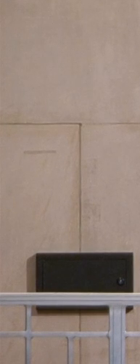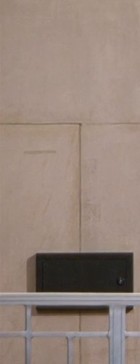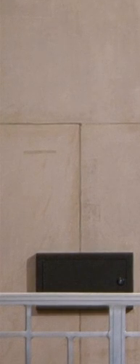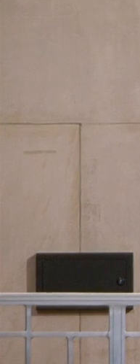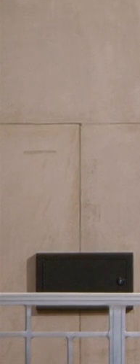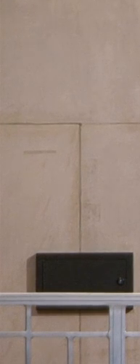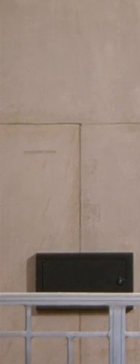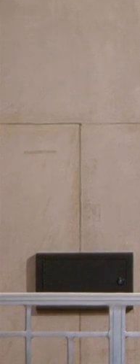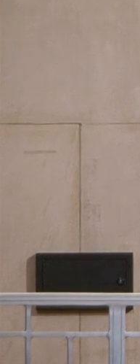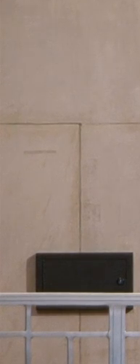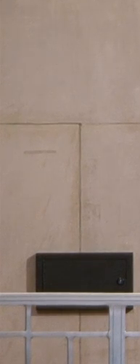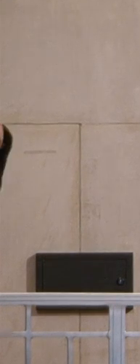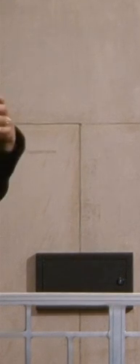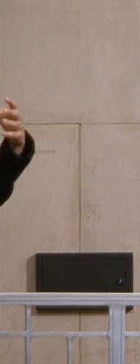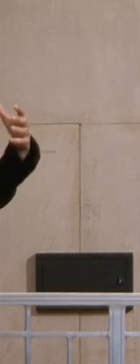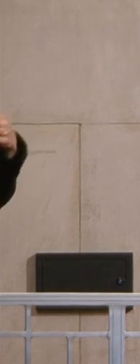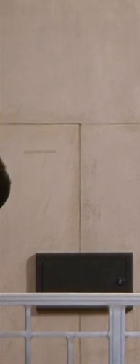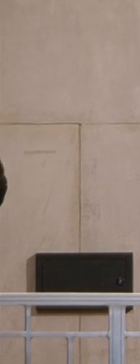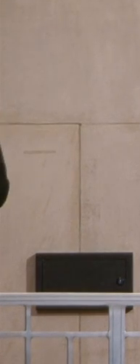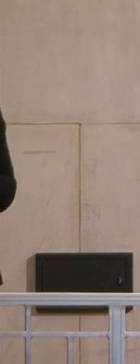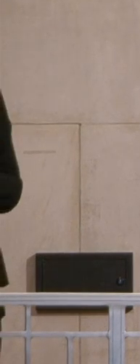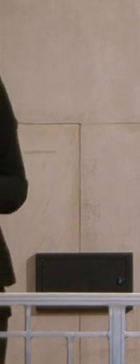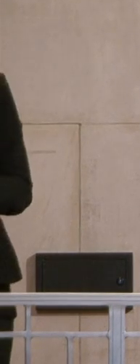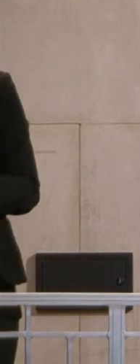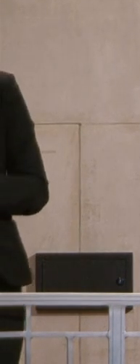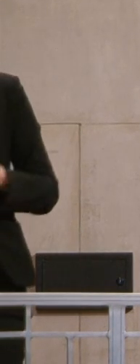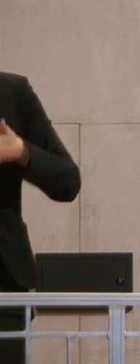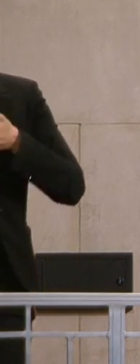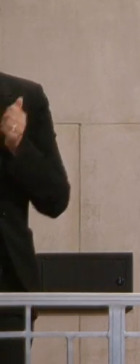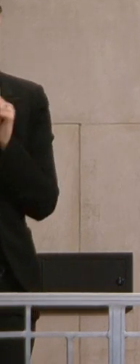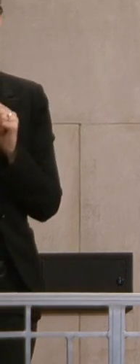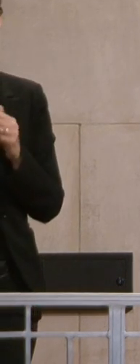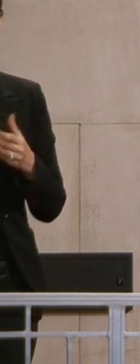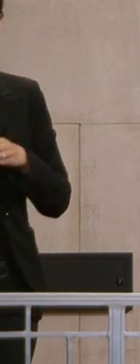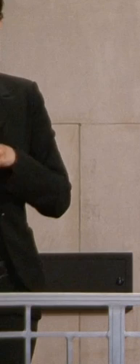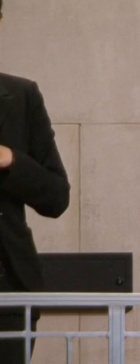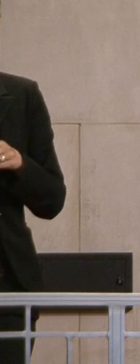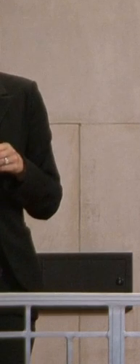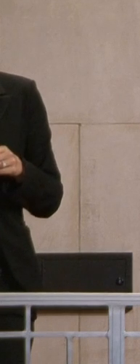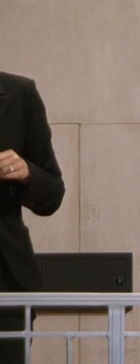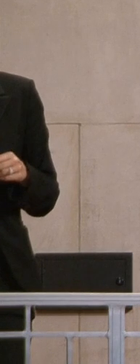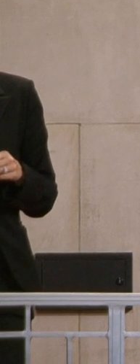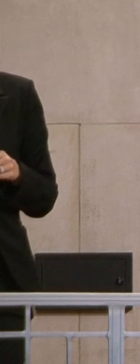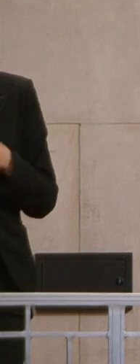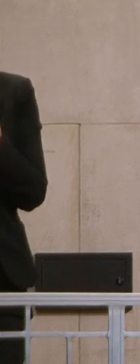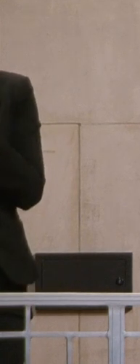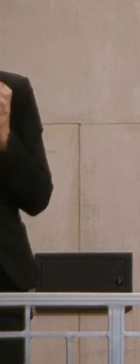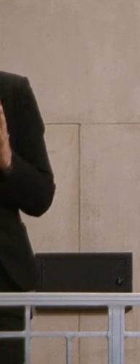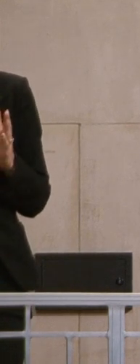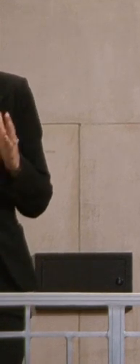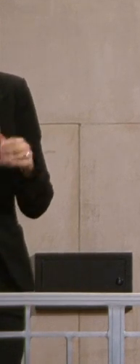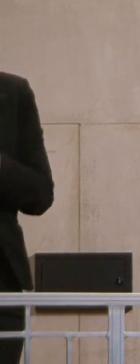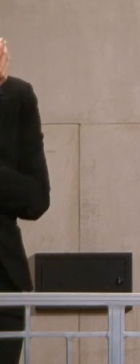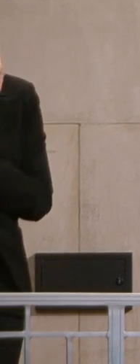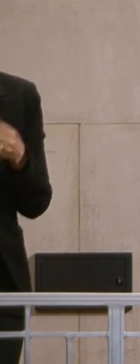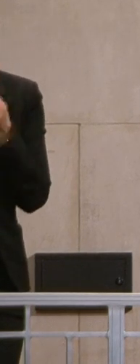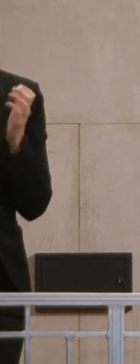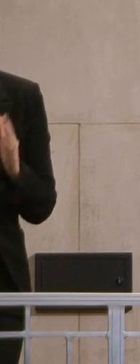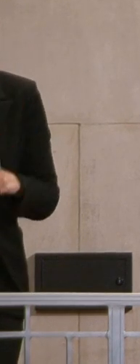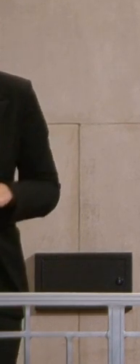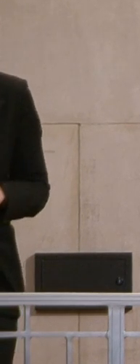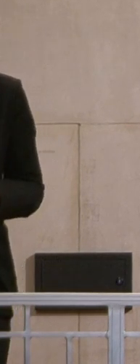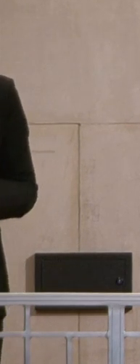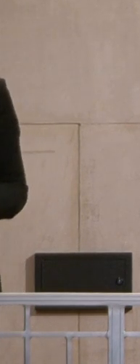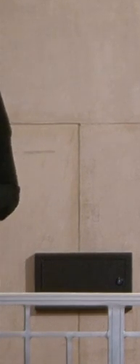the DOJ EEO community will partner with the department's internal and external EEO stakeholders to develop and implement activities